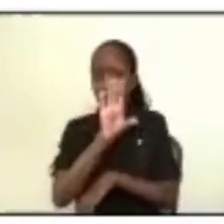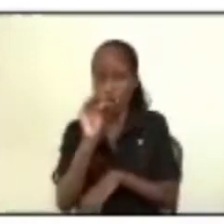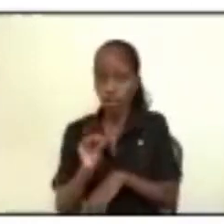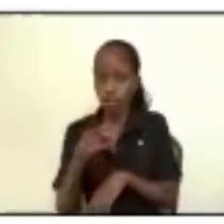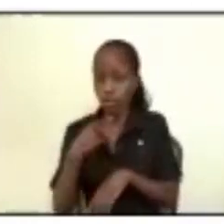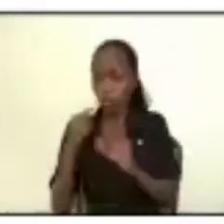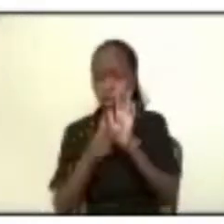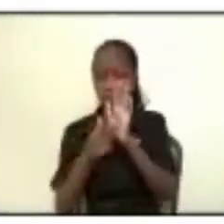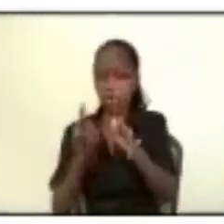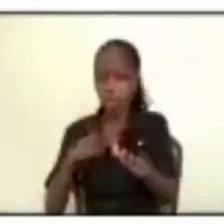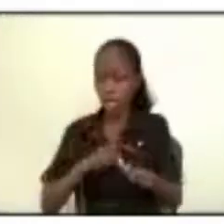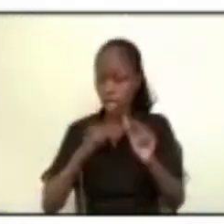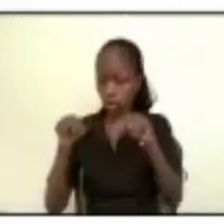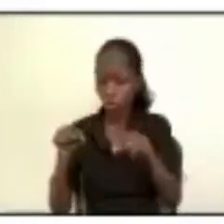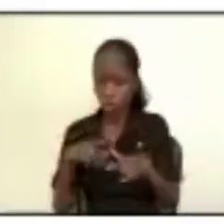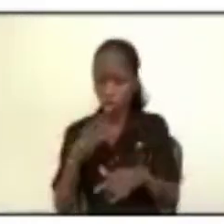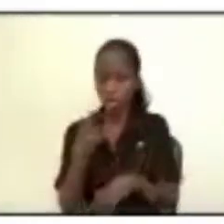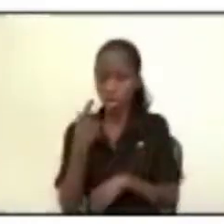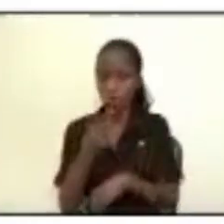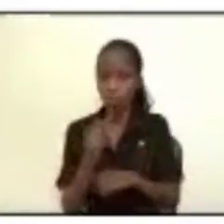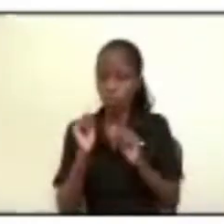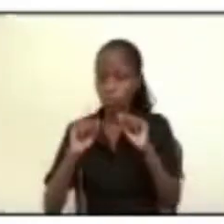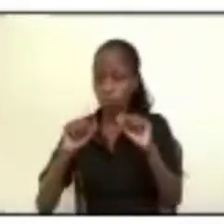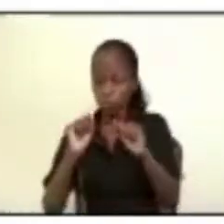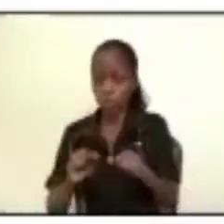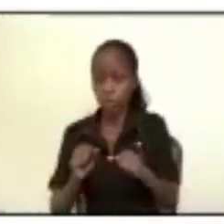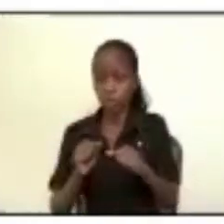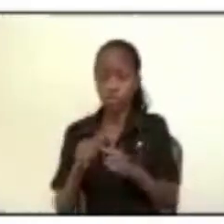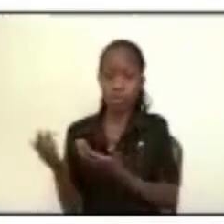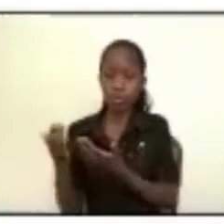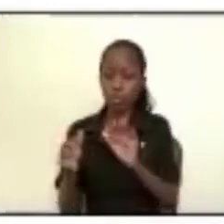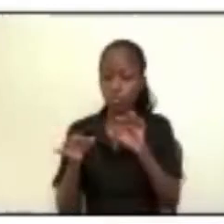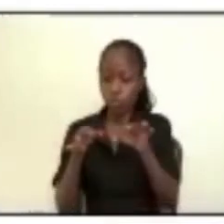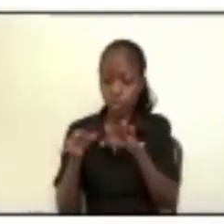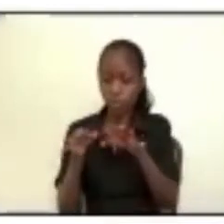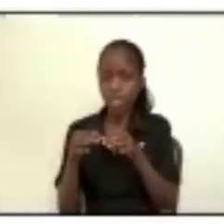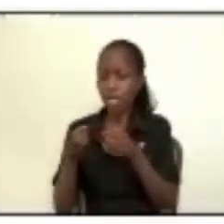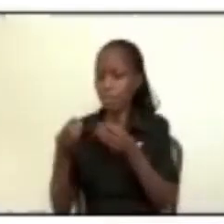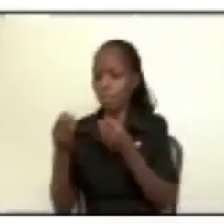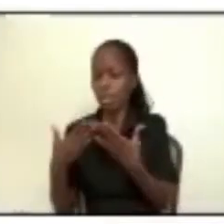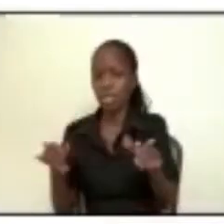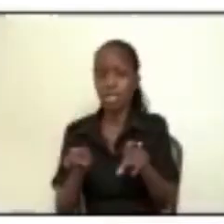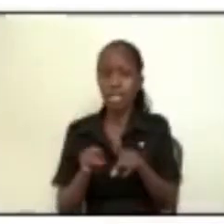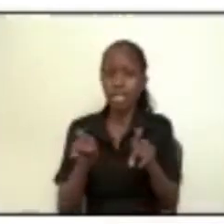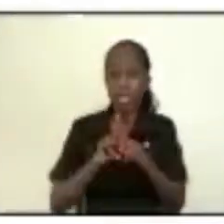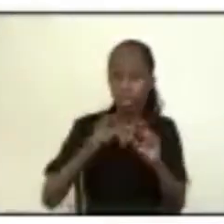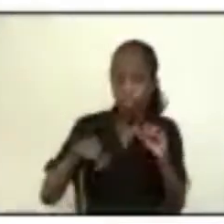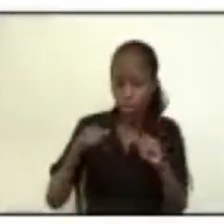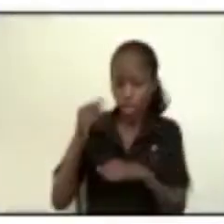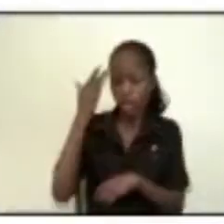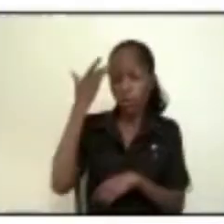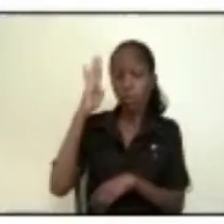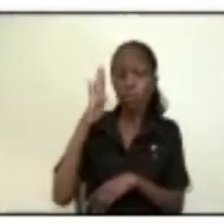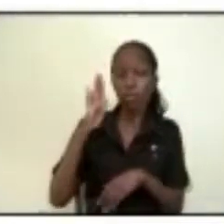today that can shed light on a lot of these issues. I think it also takes a lot of awareness as journalists. We can only make